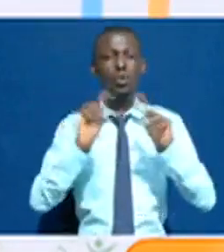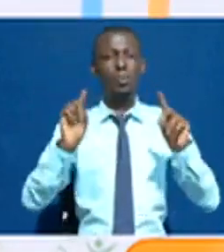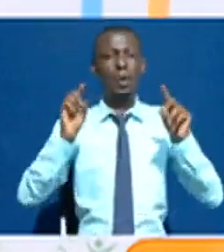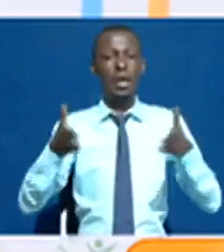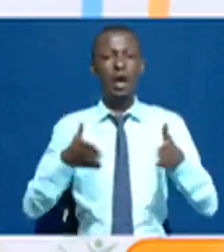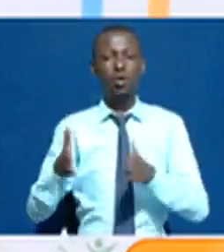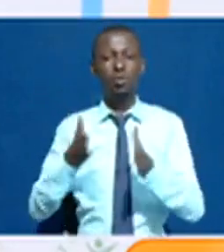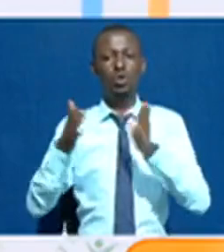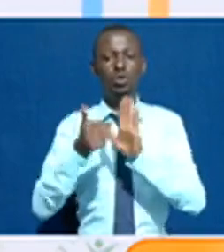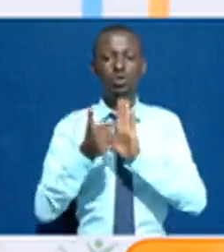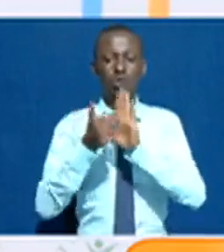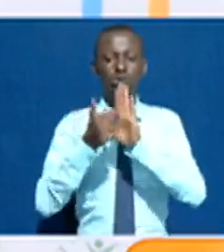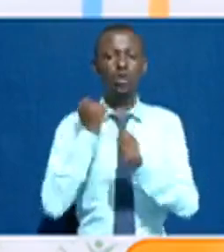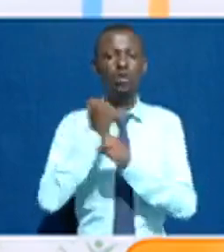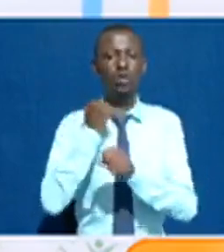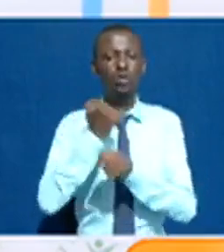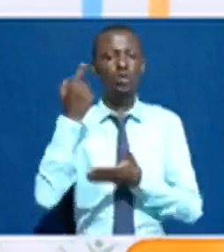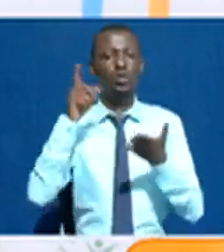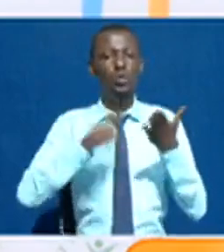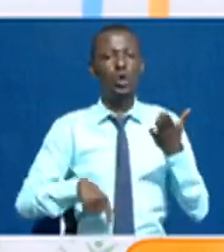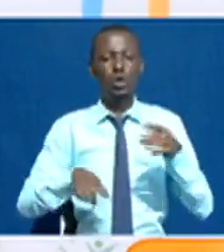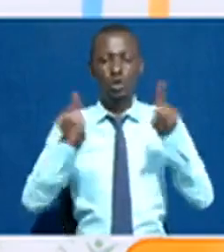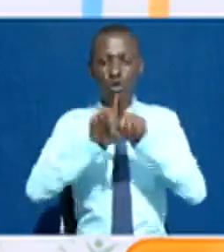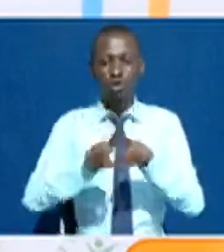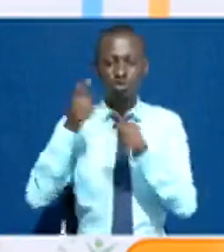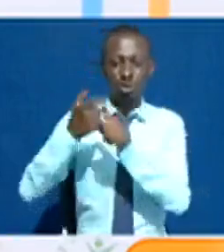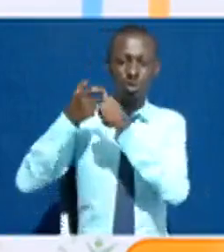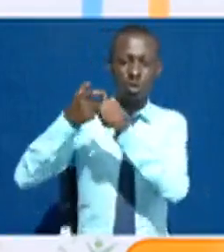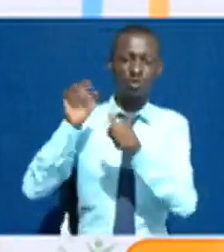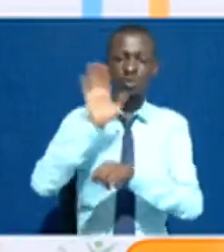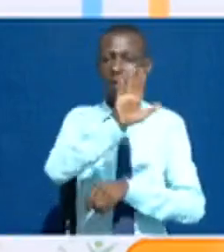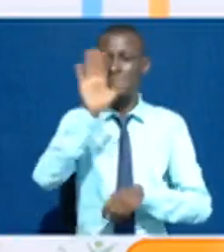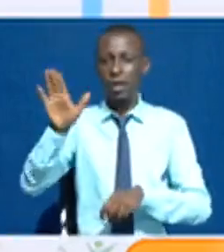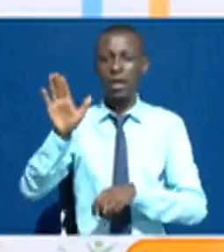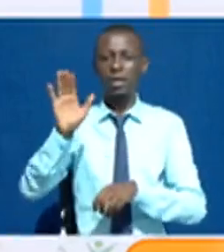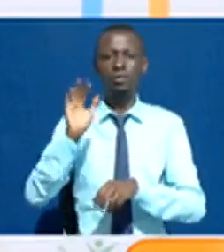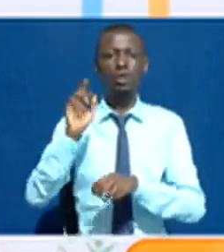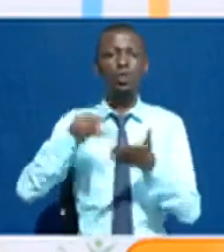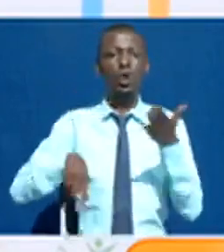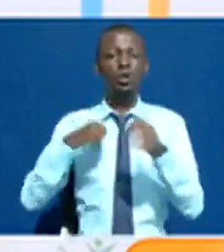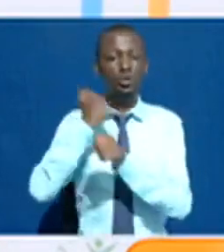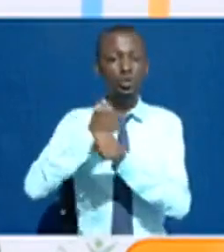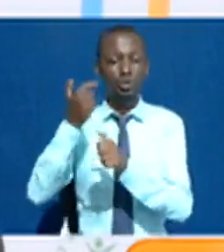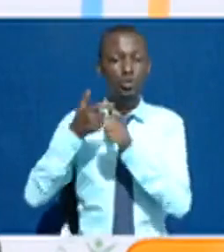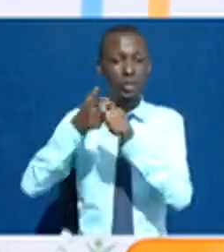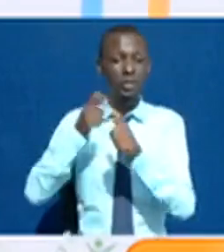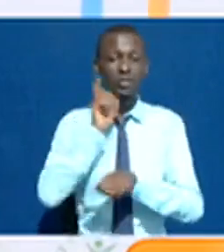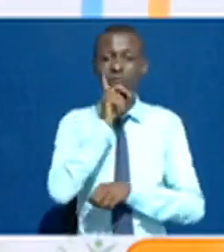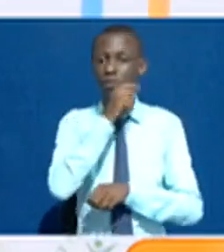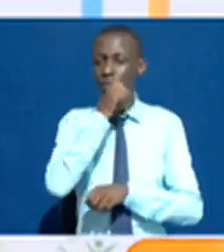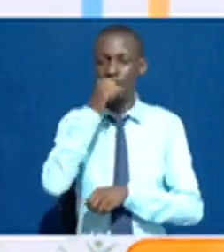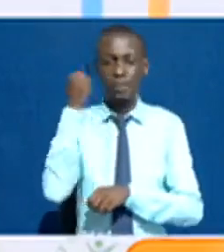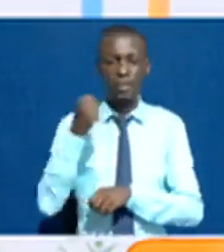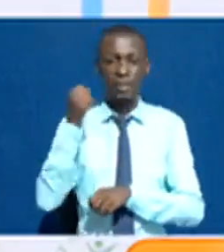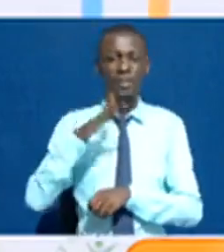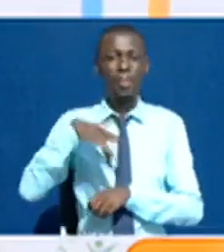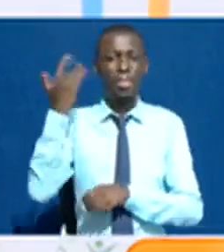to showcase what they do, and we appreciate them. And you know, when you're appreciated in what you do, most entrepreneurs, that gives